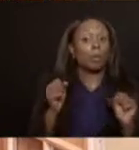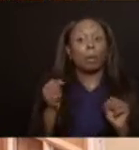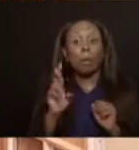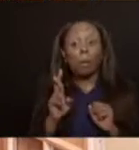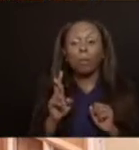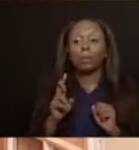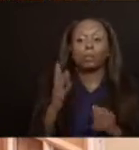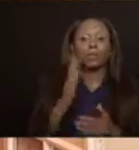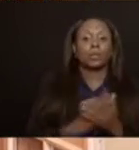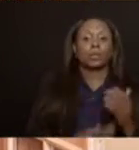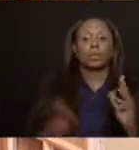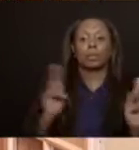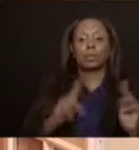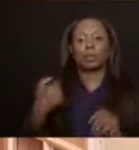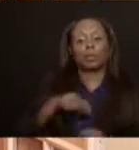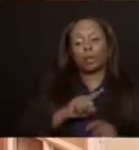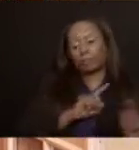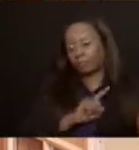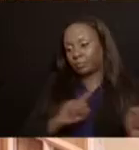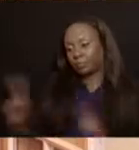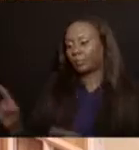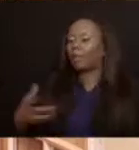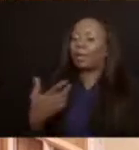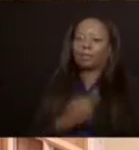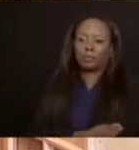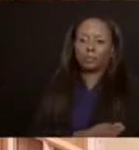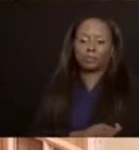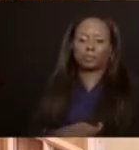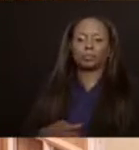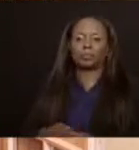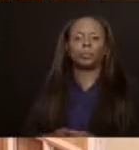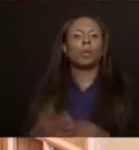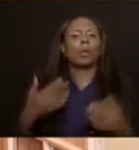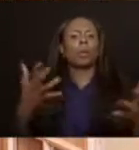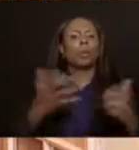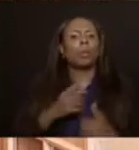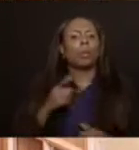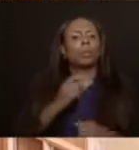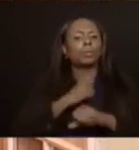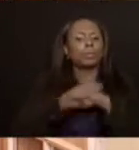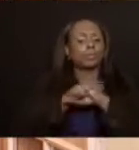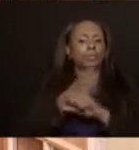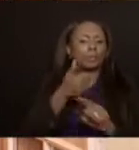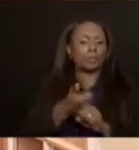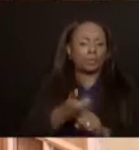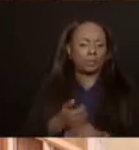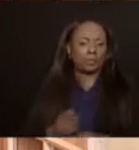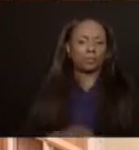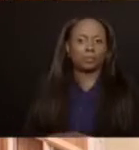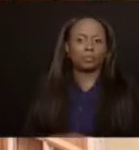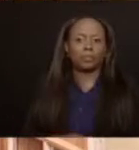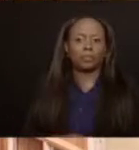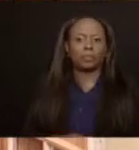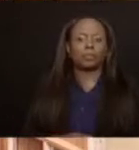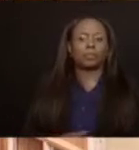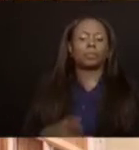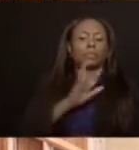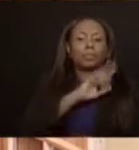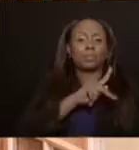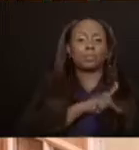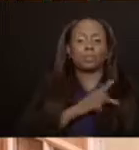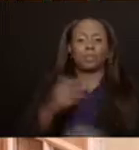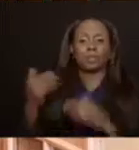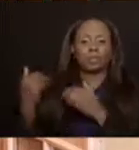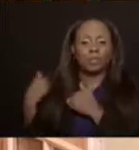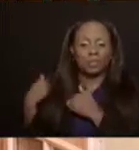you. We have come to you and asked you, look, please protect yourself. This is fundamentally a matter of personal responsibility.